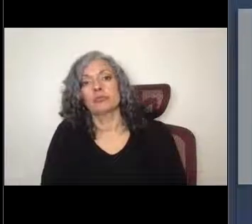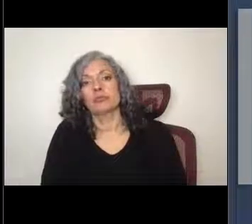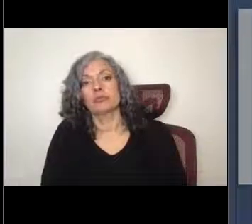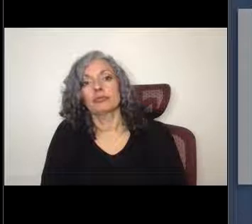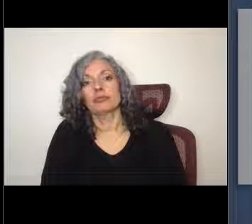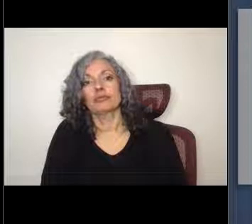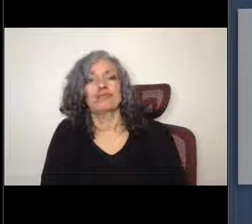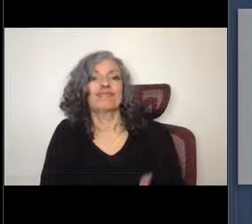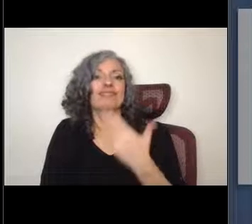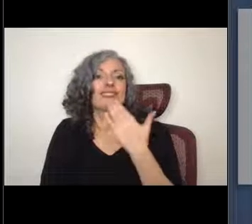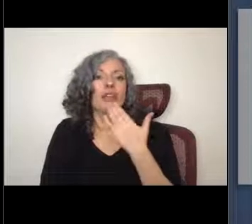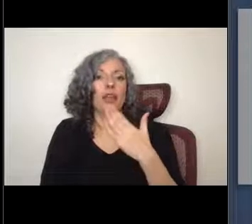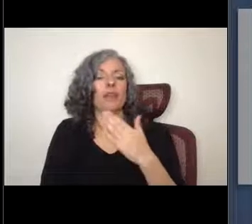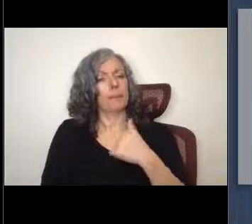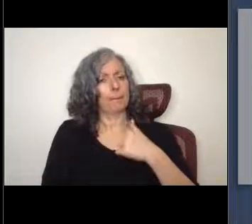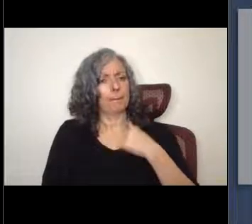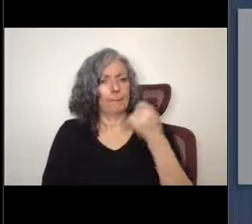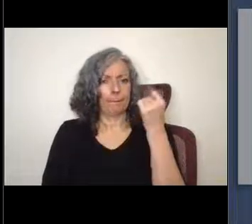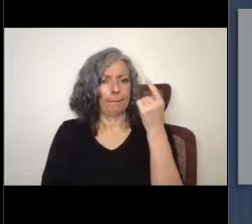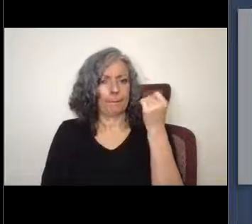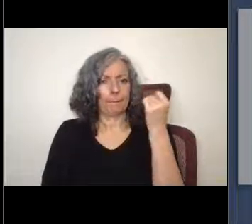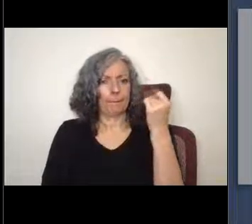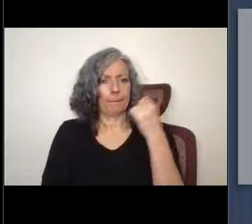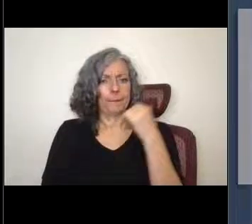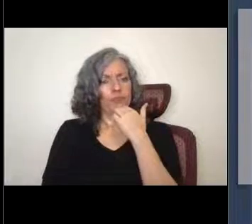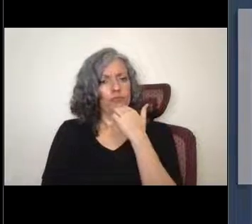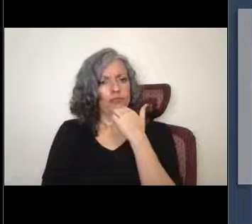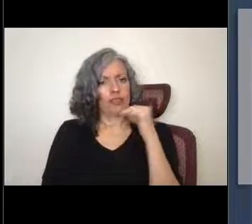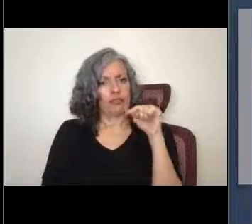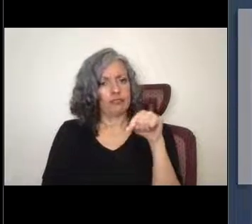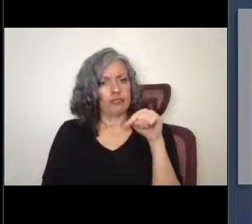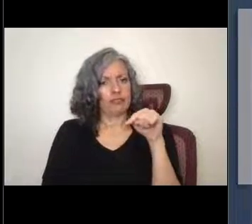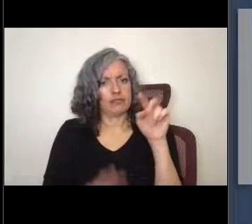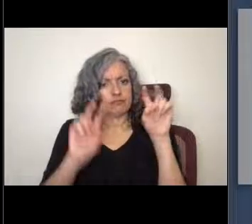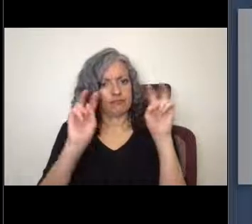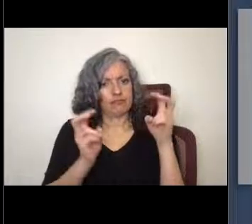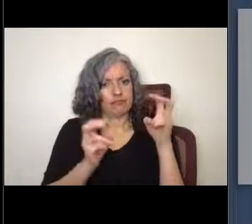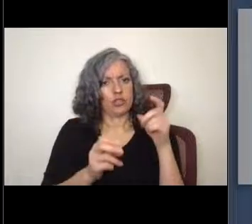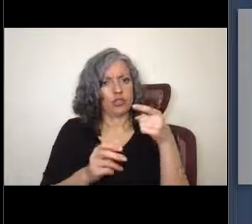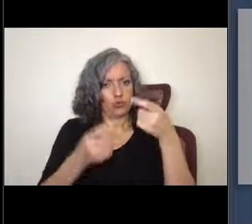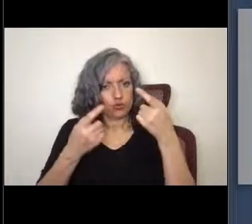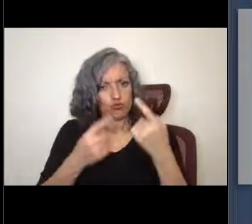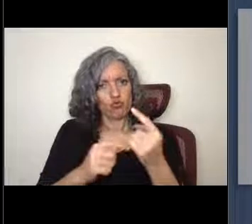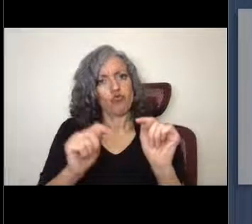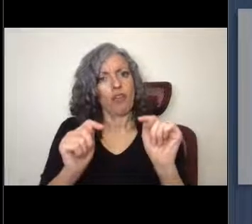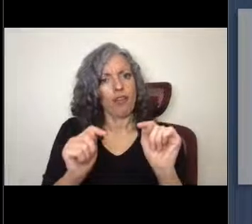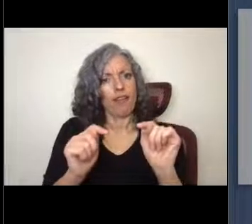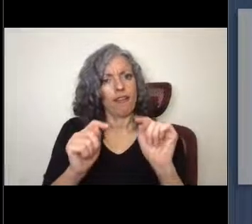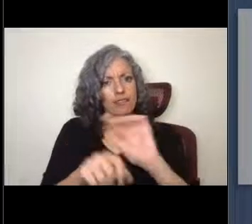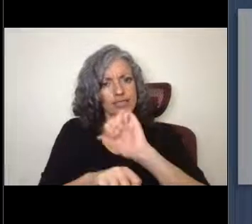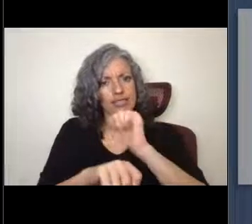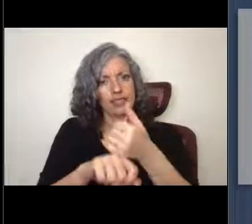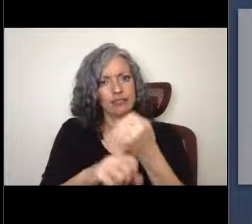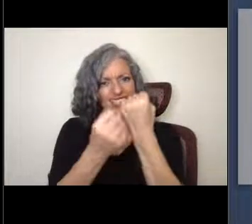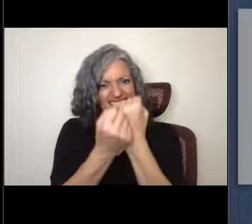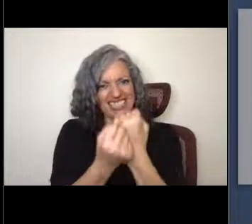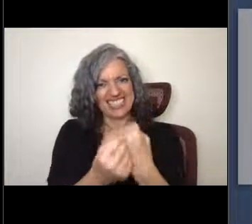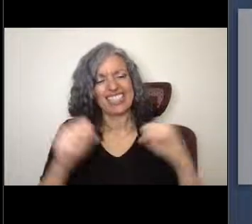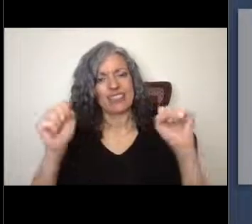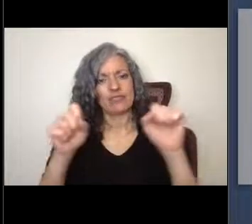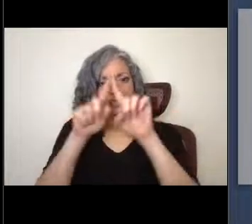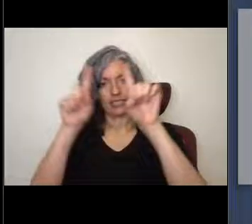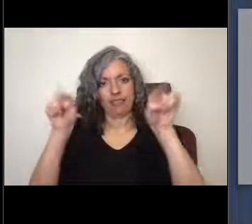Thank you so much. It's my understanding with these items that you are trying to implement safety signs